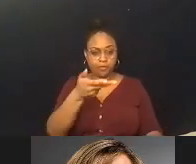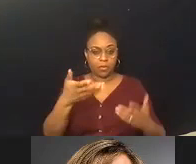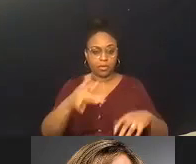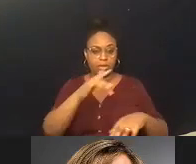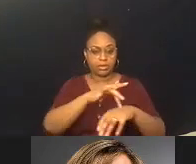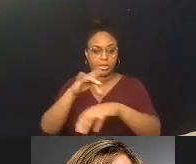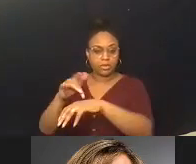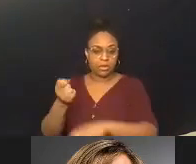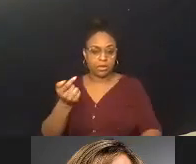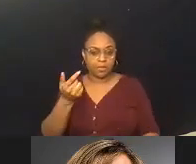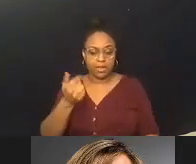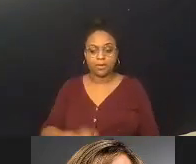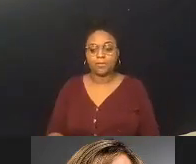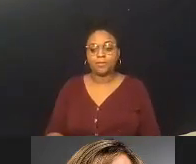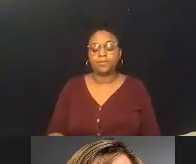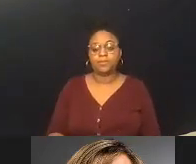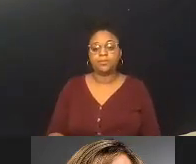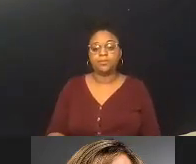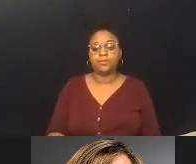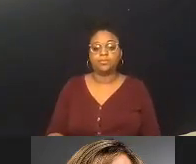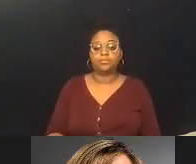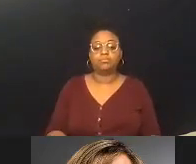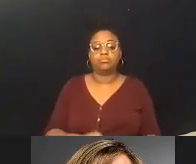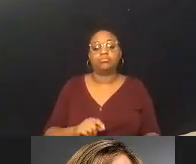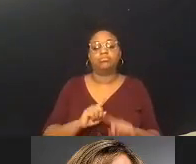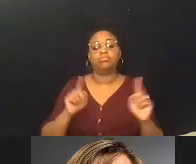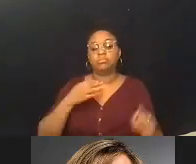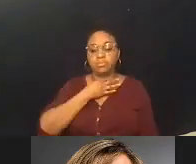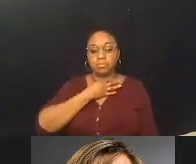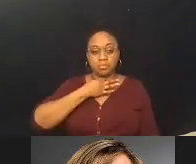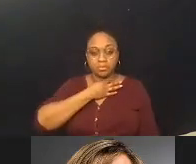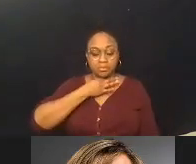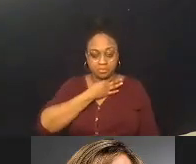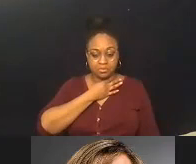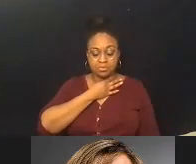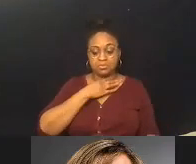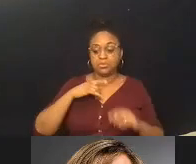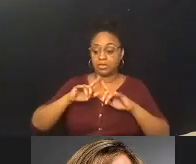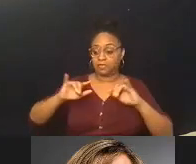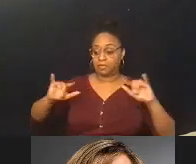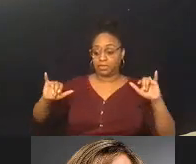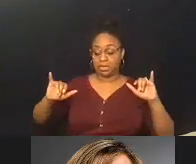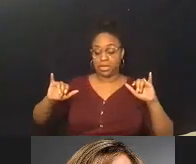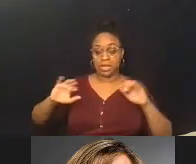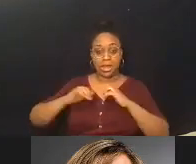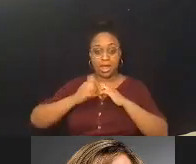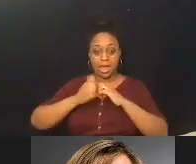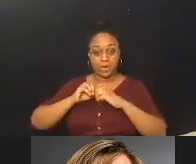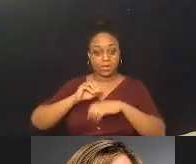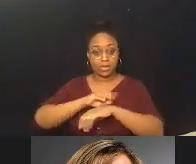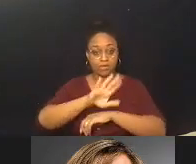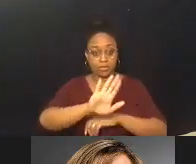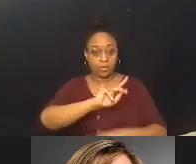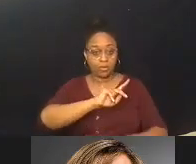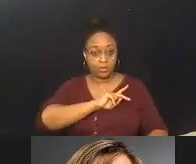has diversity influenced your personal life? If you feel like you cover that, how has it influenced your professional